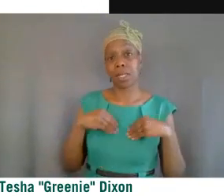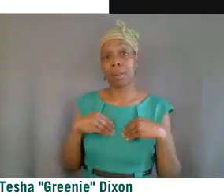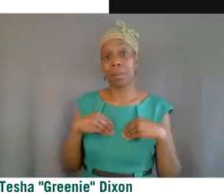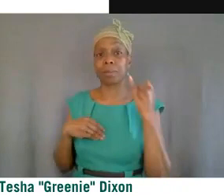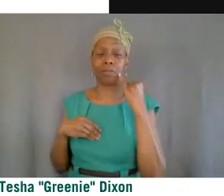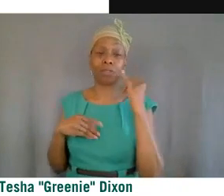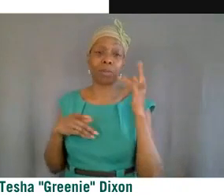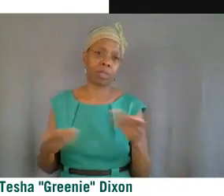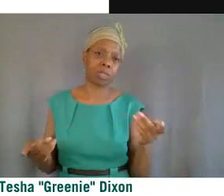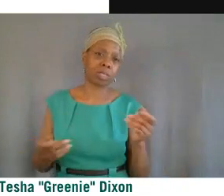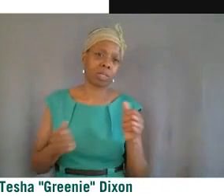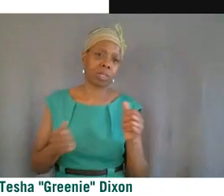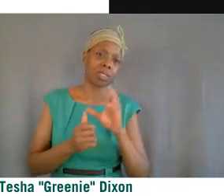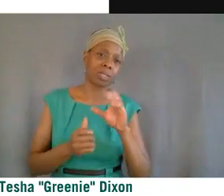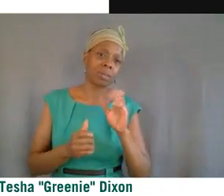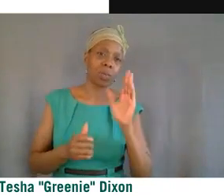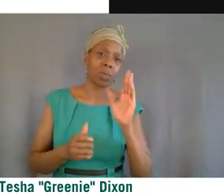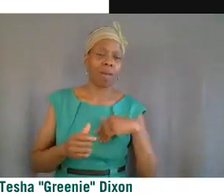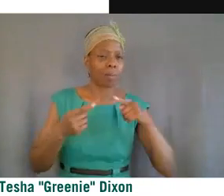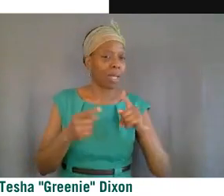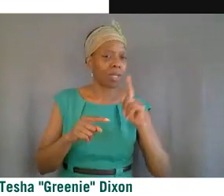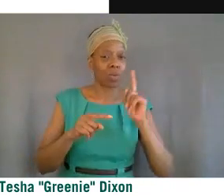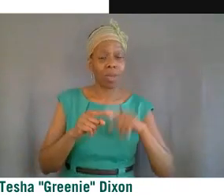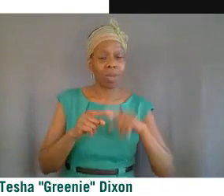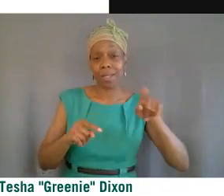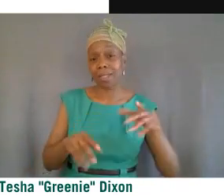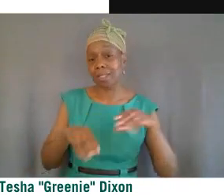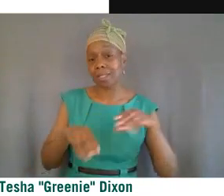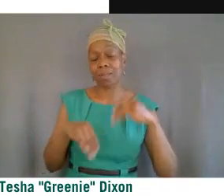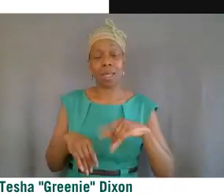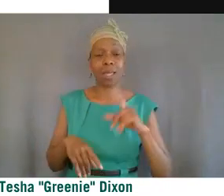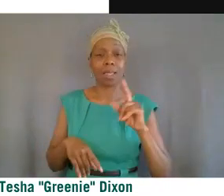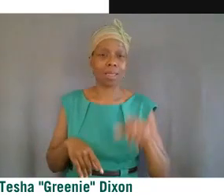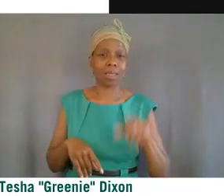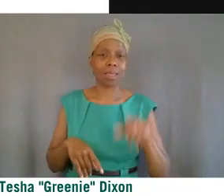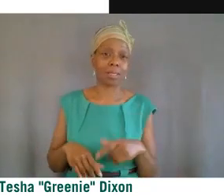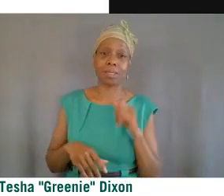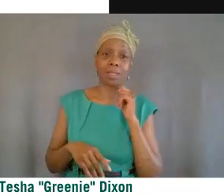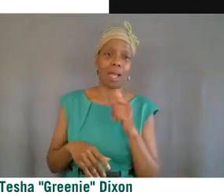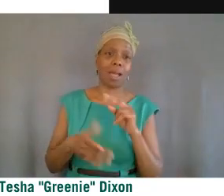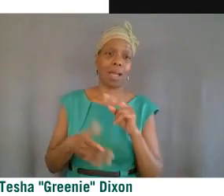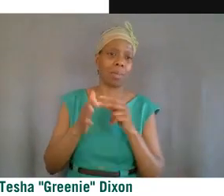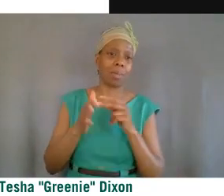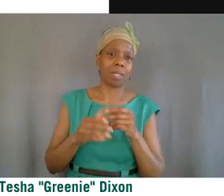with CP is going to have pain. Like that's just the hand they were dealt.